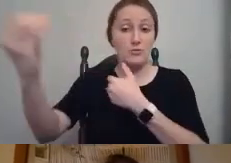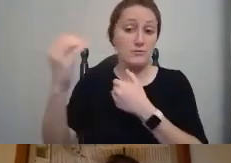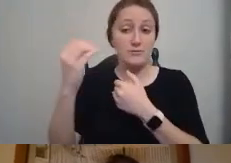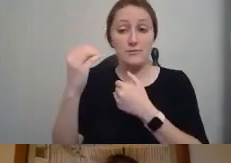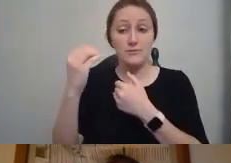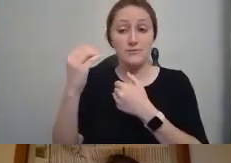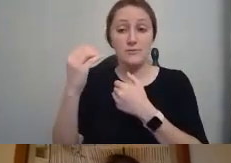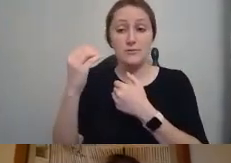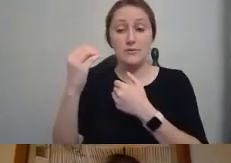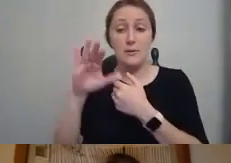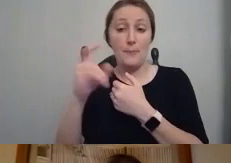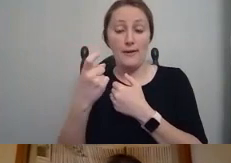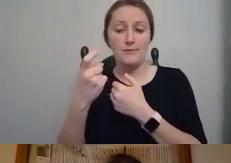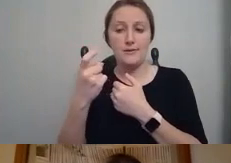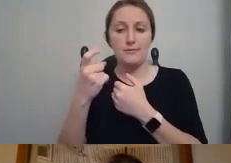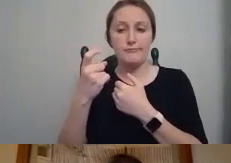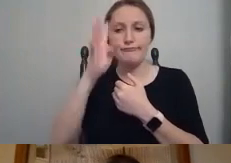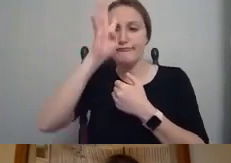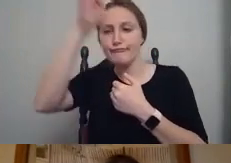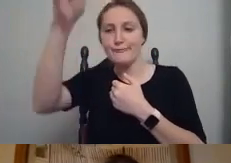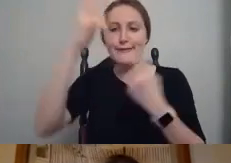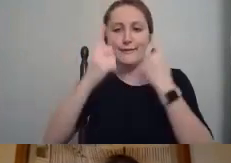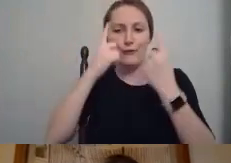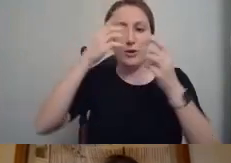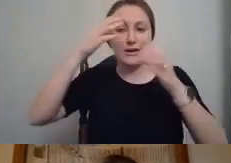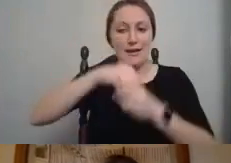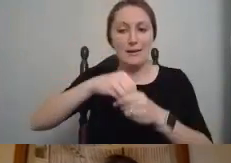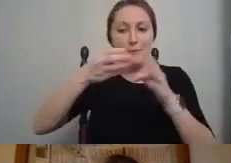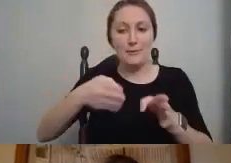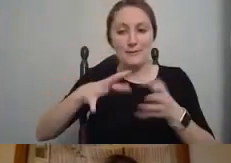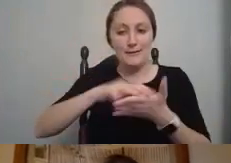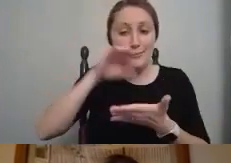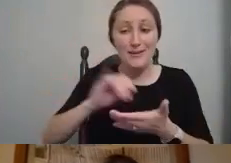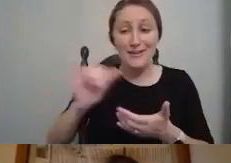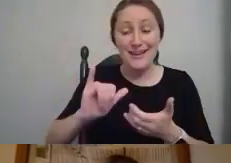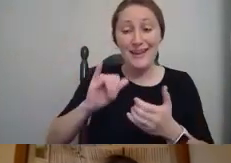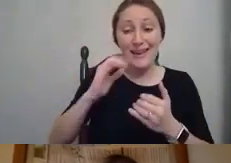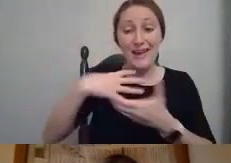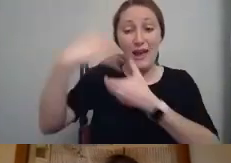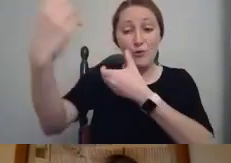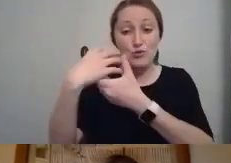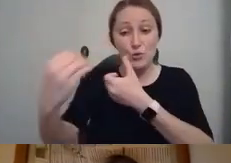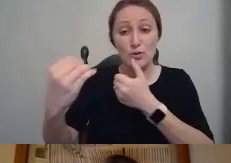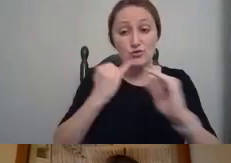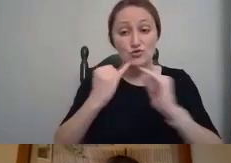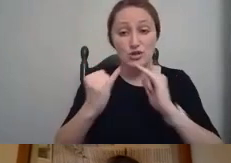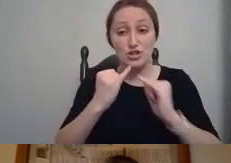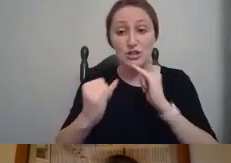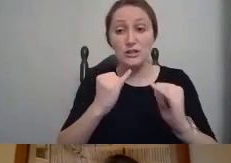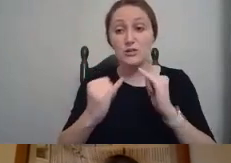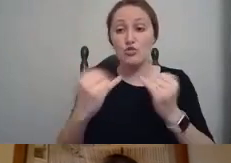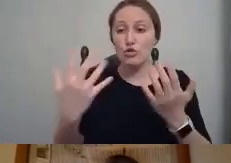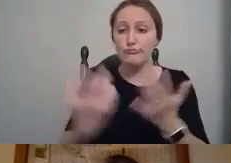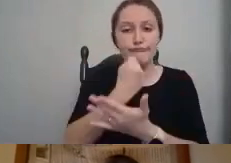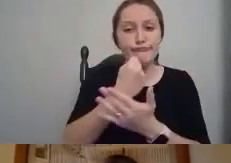out-of-the-box thinking for in-person learning? For example, any outdoor instruction or utilizing any